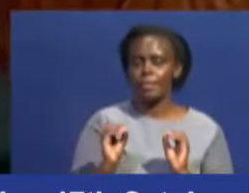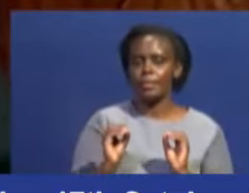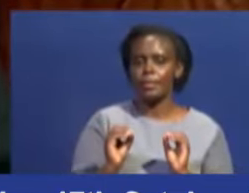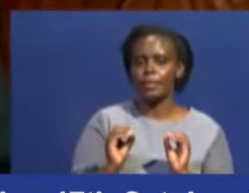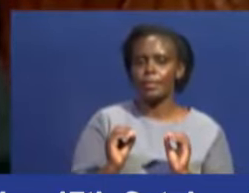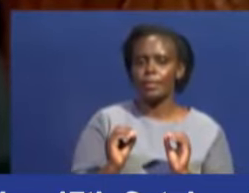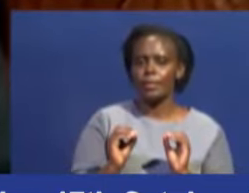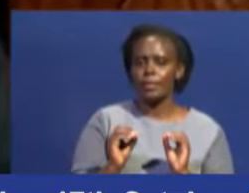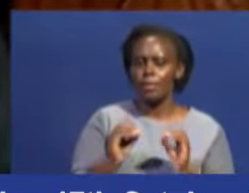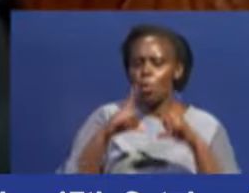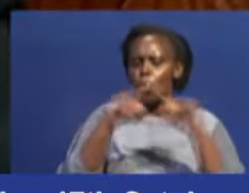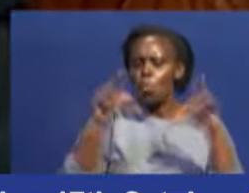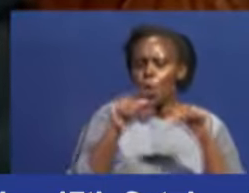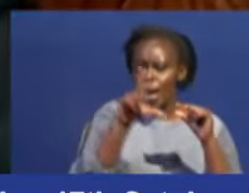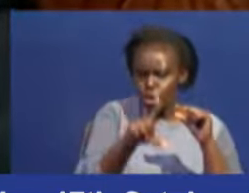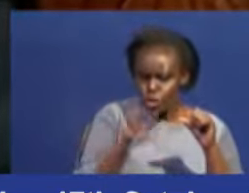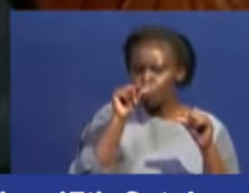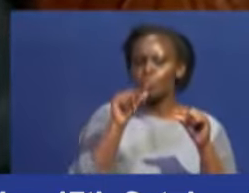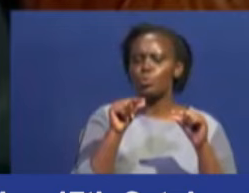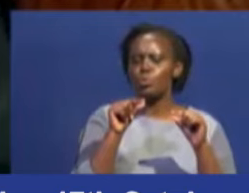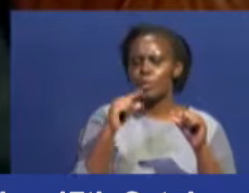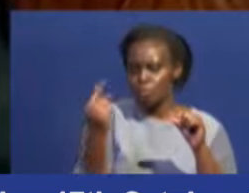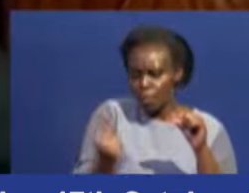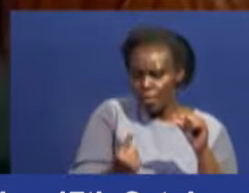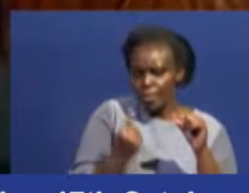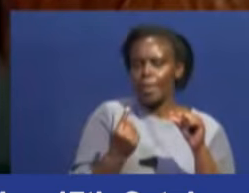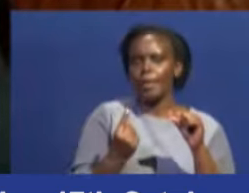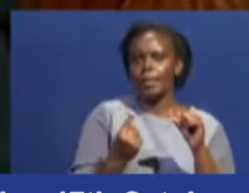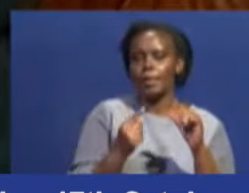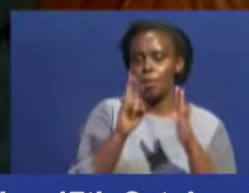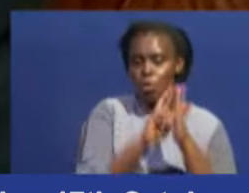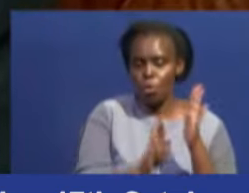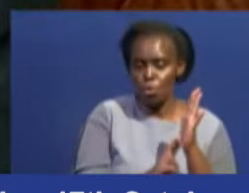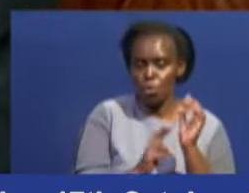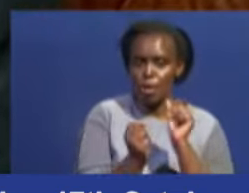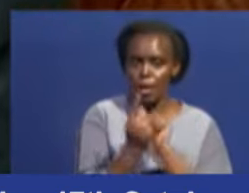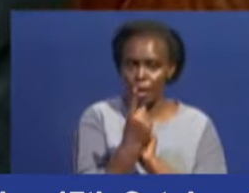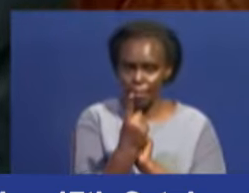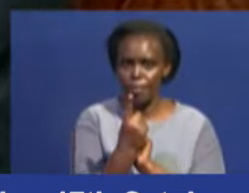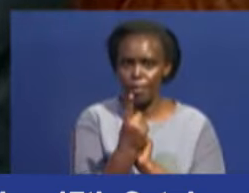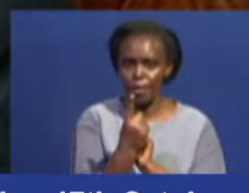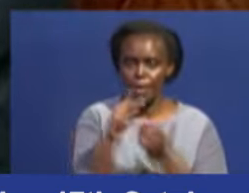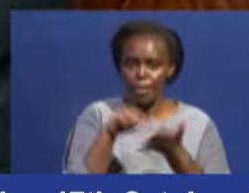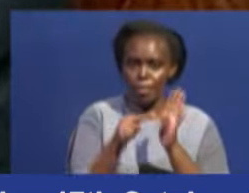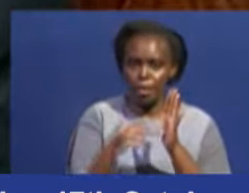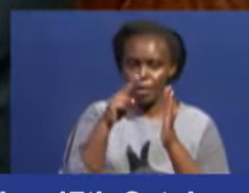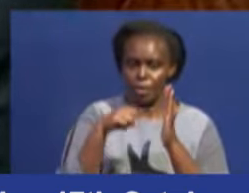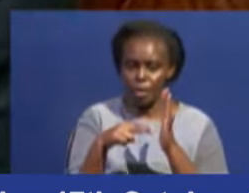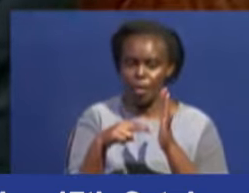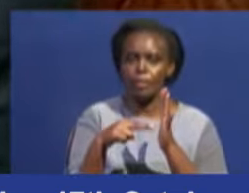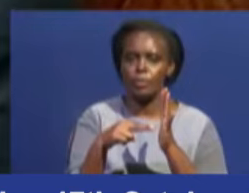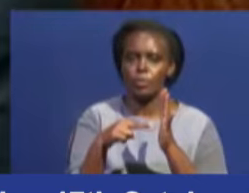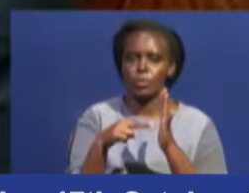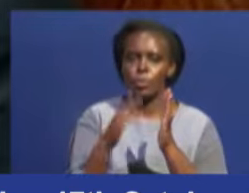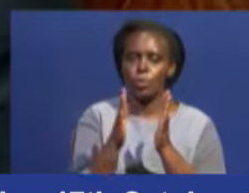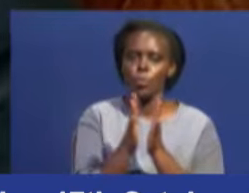the language chooses to appear in standing order number 11 is to be read